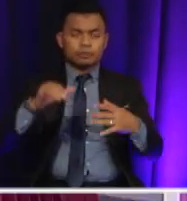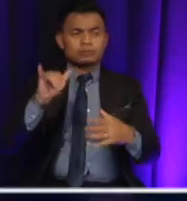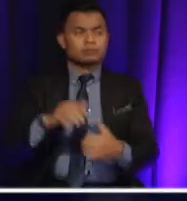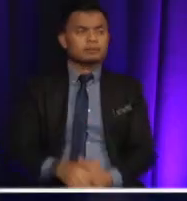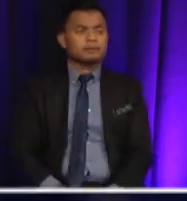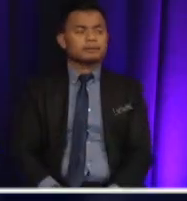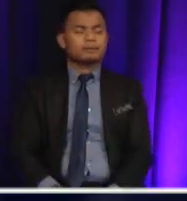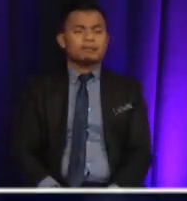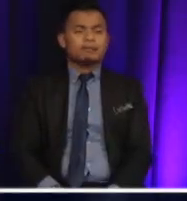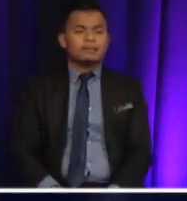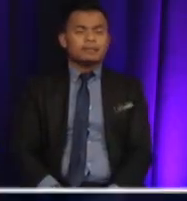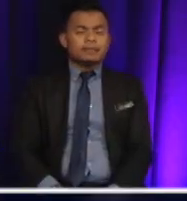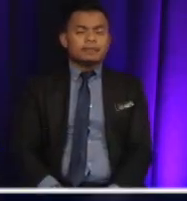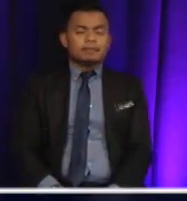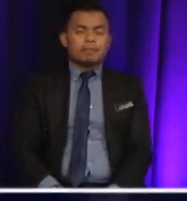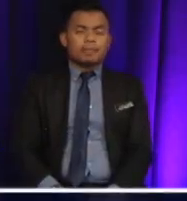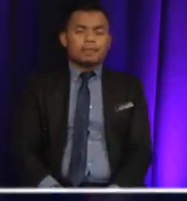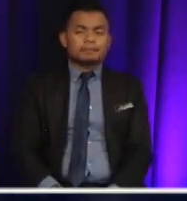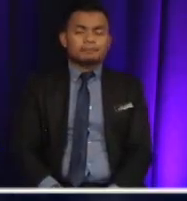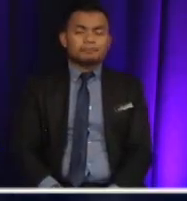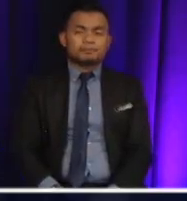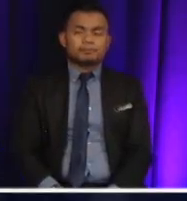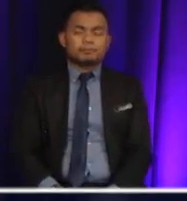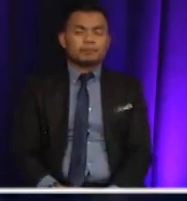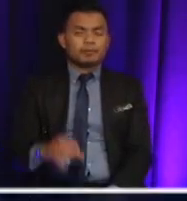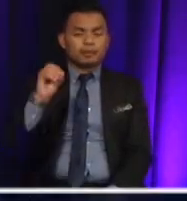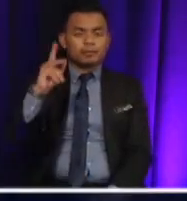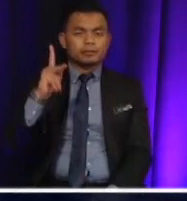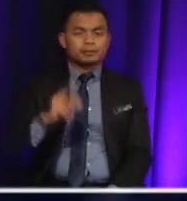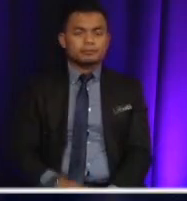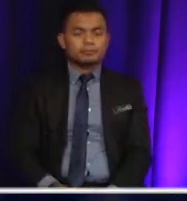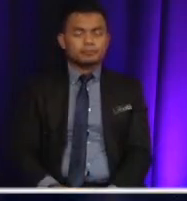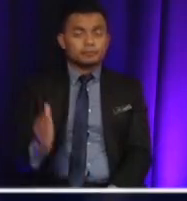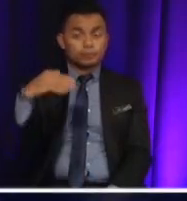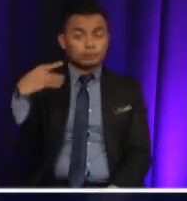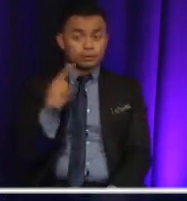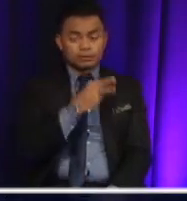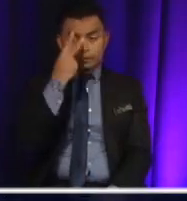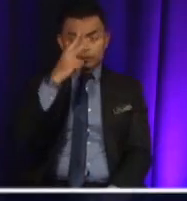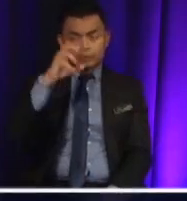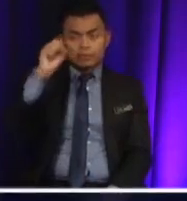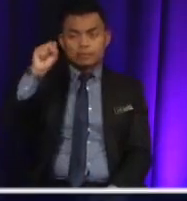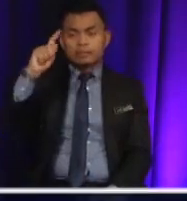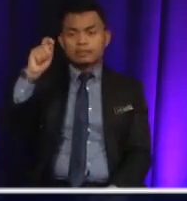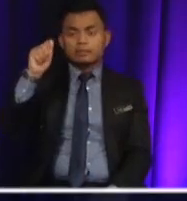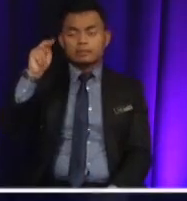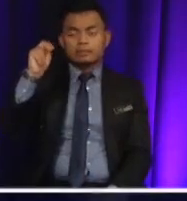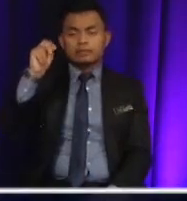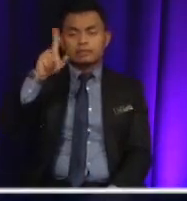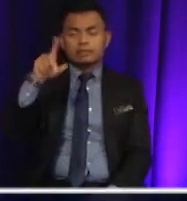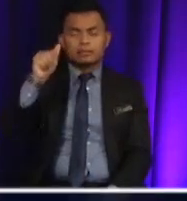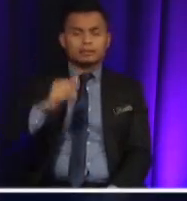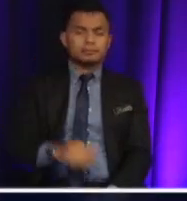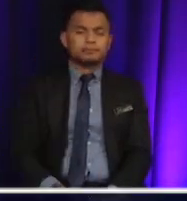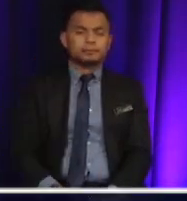Yes, ready. Let's Wonderful, do it. raring to go. Okay, so we're going to look at stanza 1 first. All right. Okay, now